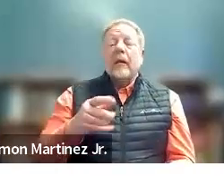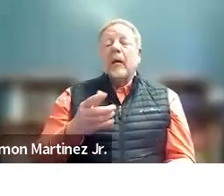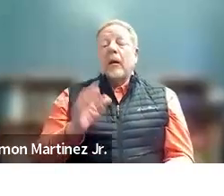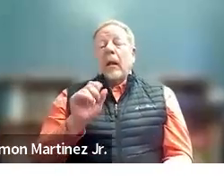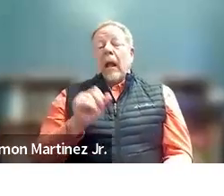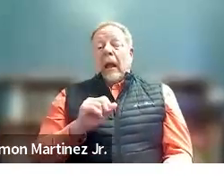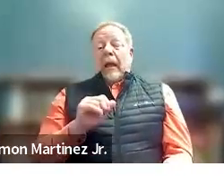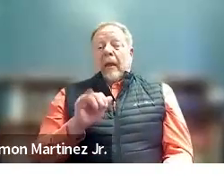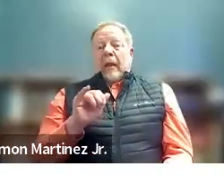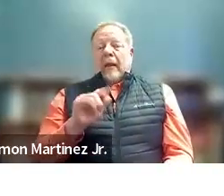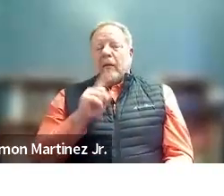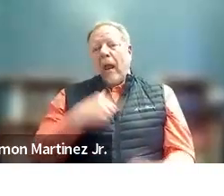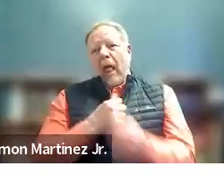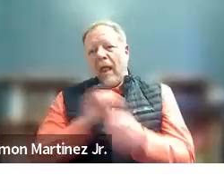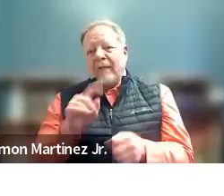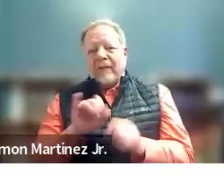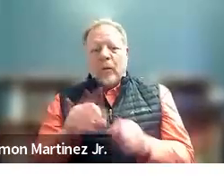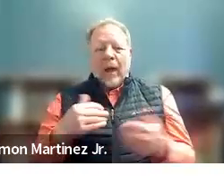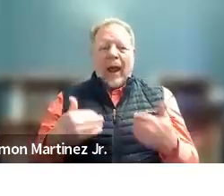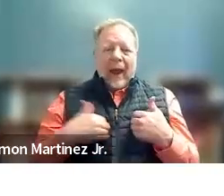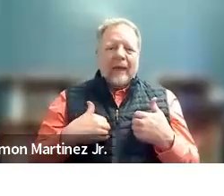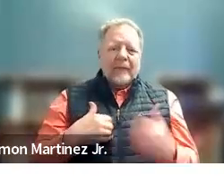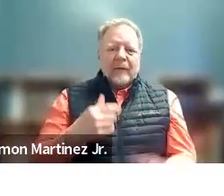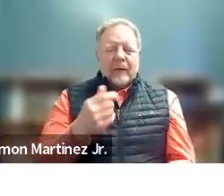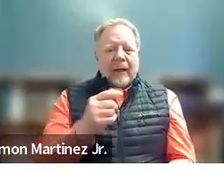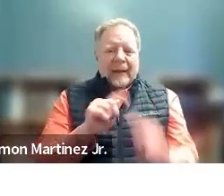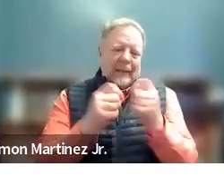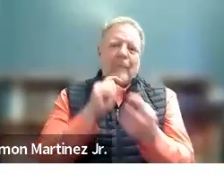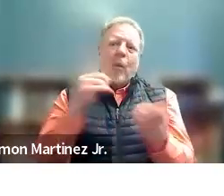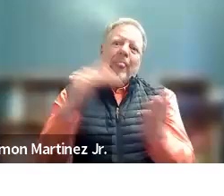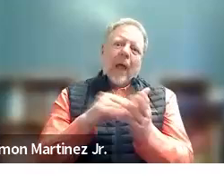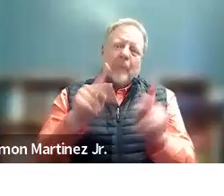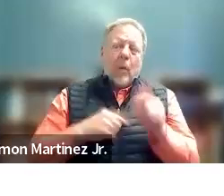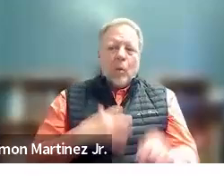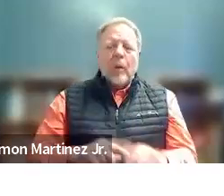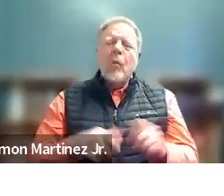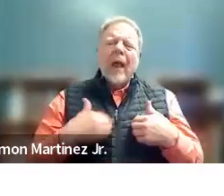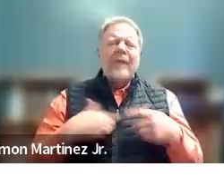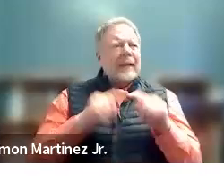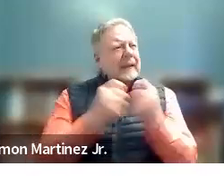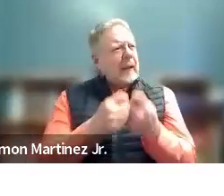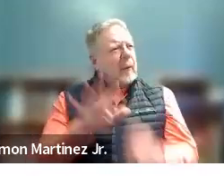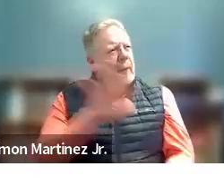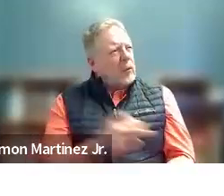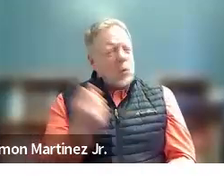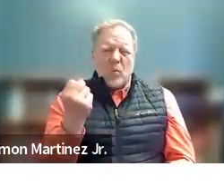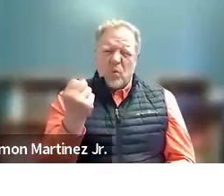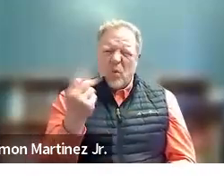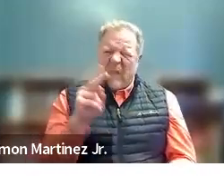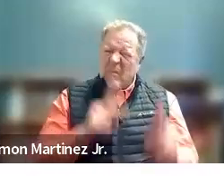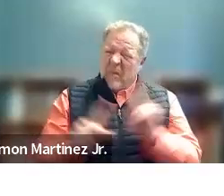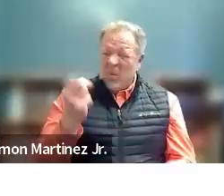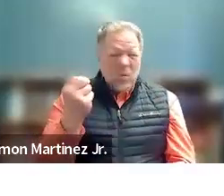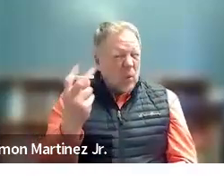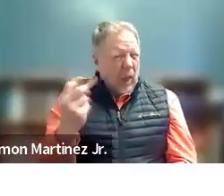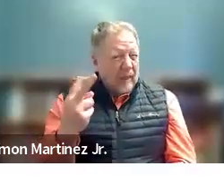mean, yeah, I would love it if we had a team of 1,000. We have a team of, I think, 12 people. I think it